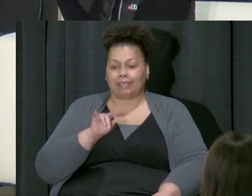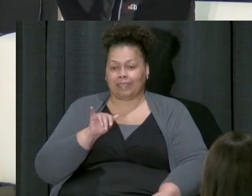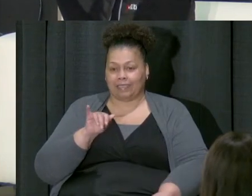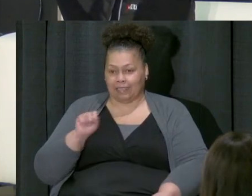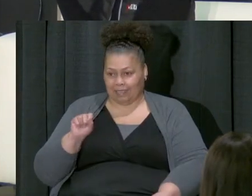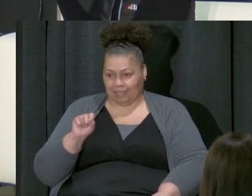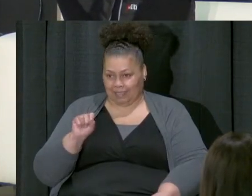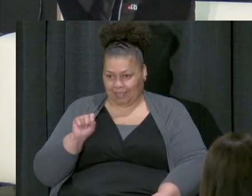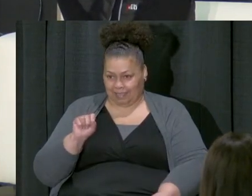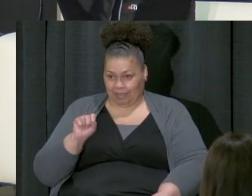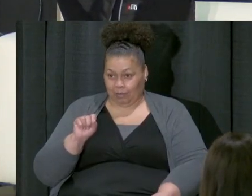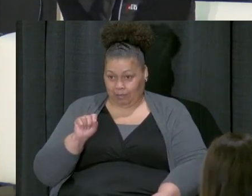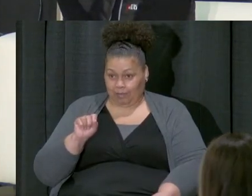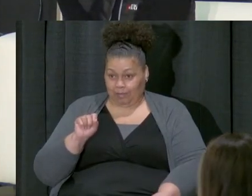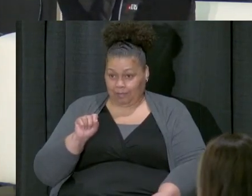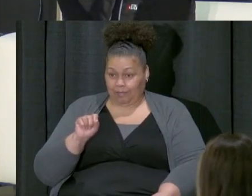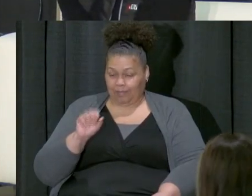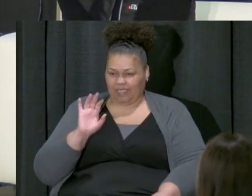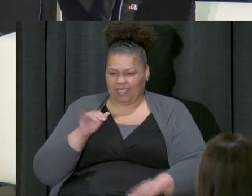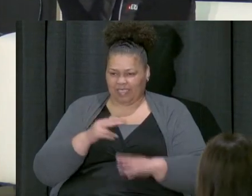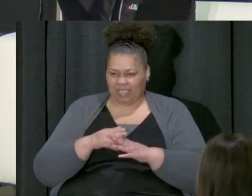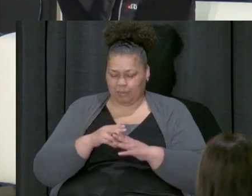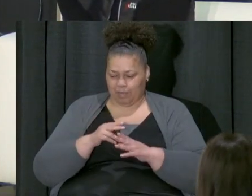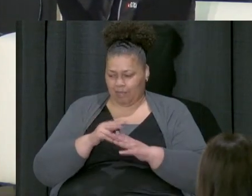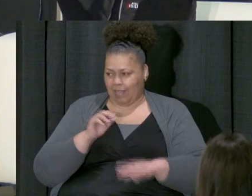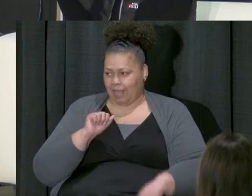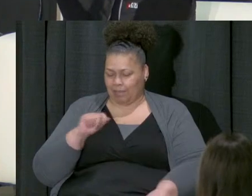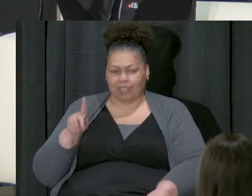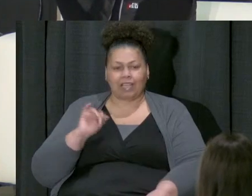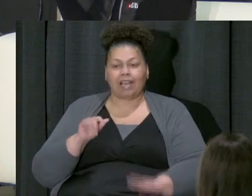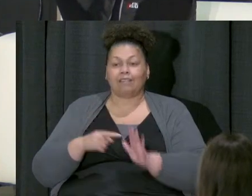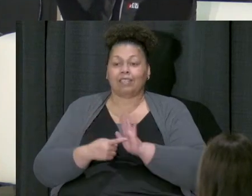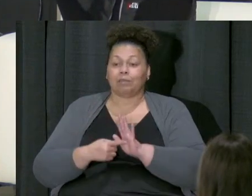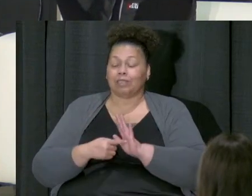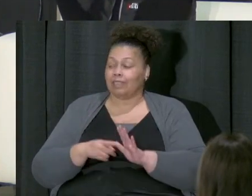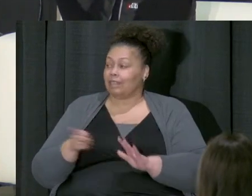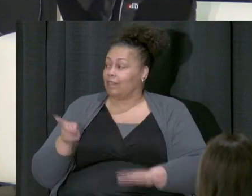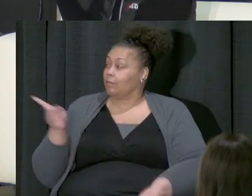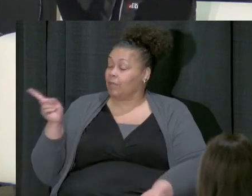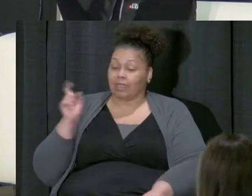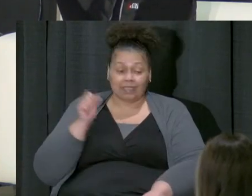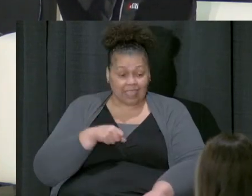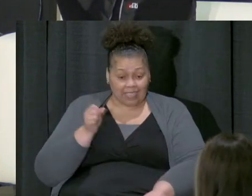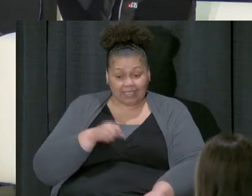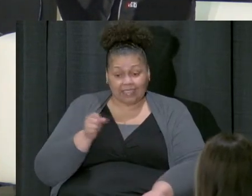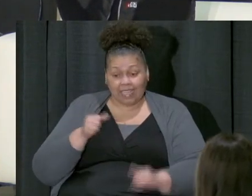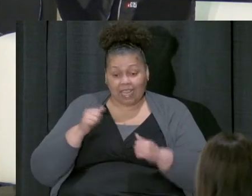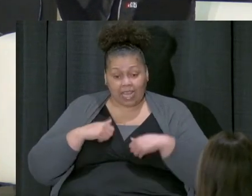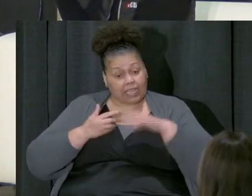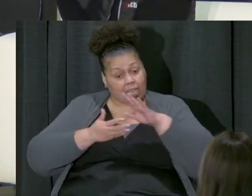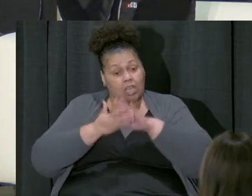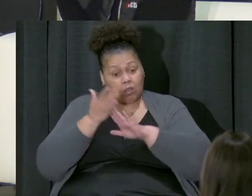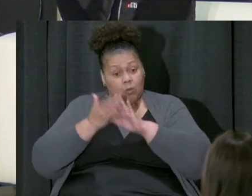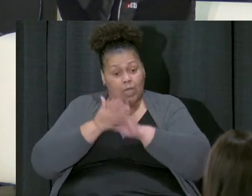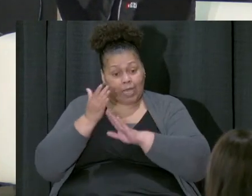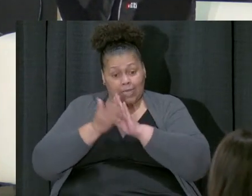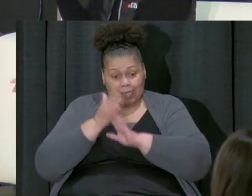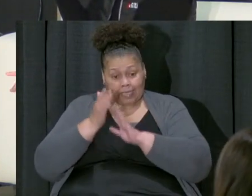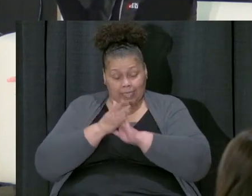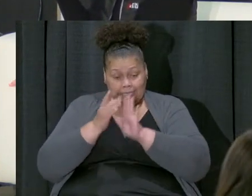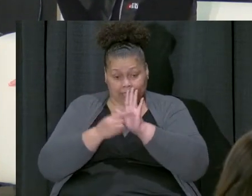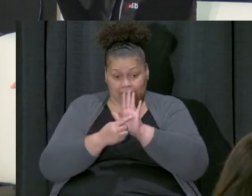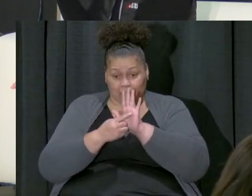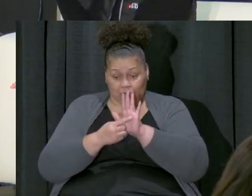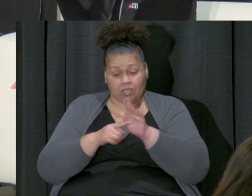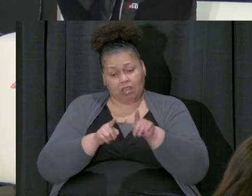My Dis. And you have demos there at your booth? Yes, I can run a demo. And you can